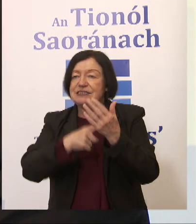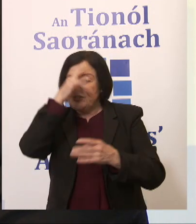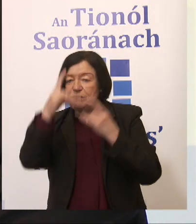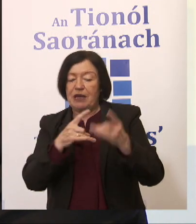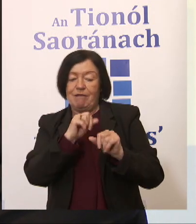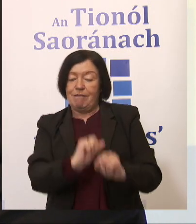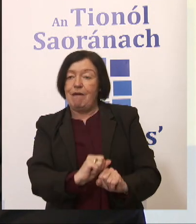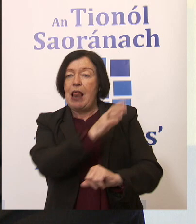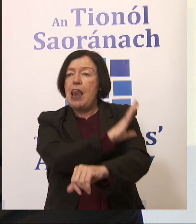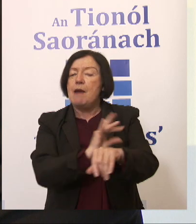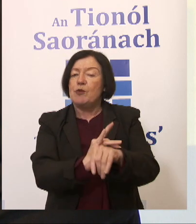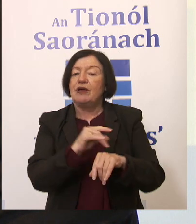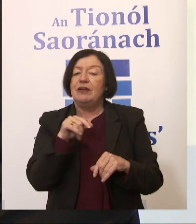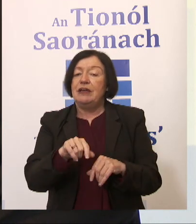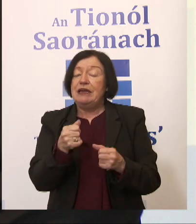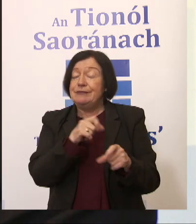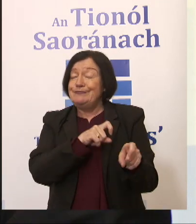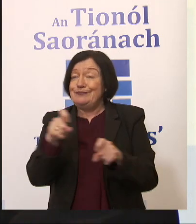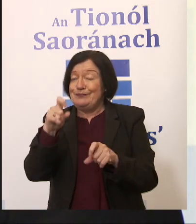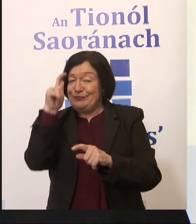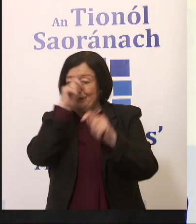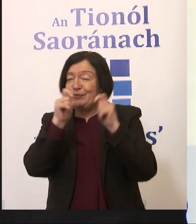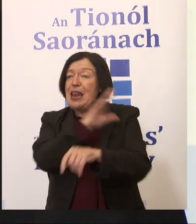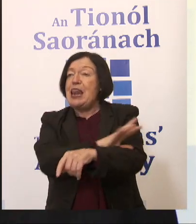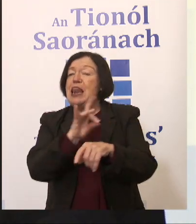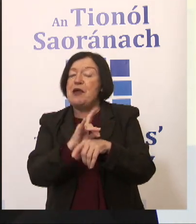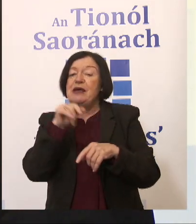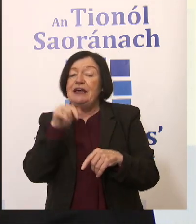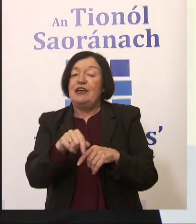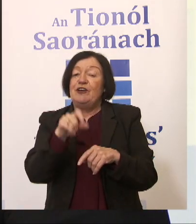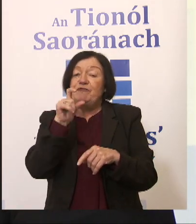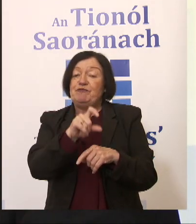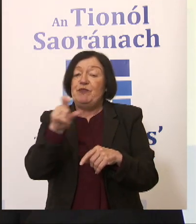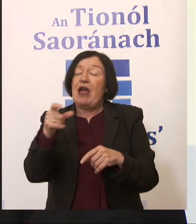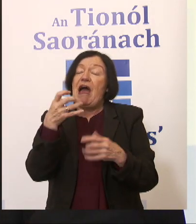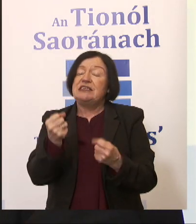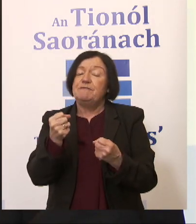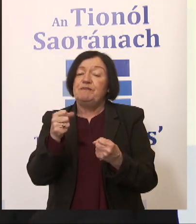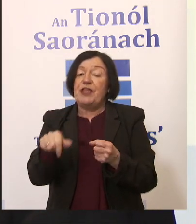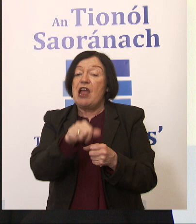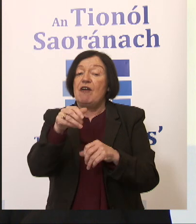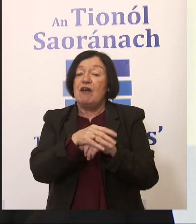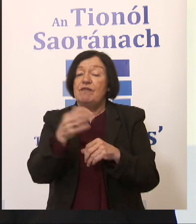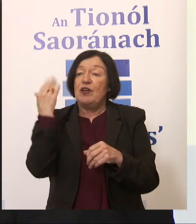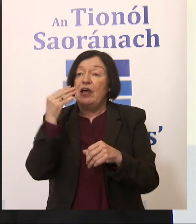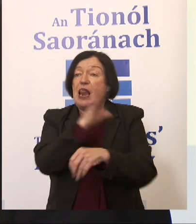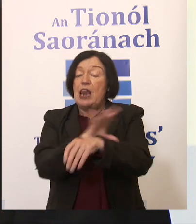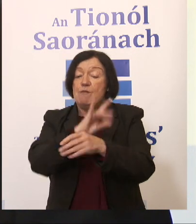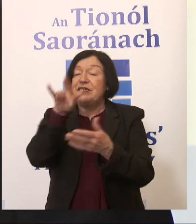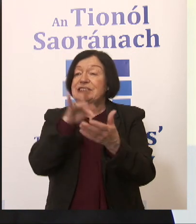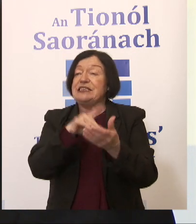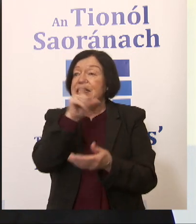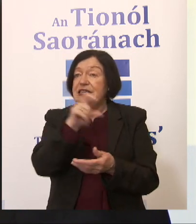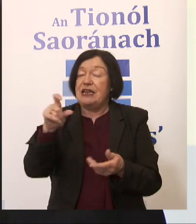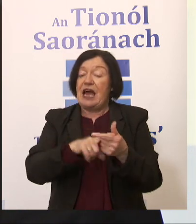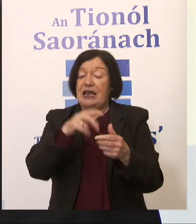Limerick. And bear in mind now that Limerick is a unitary local authority. It consists of the areas of the former Limerick City Council and